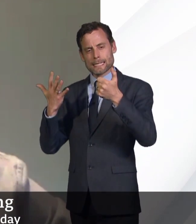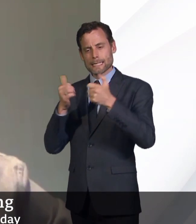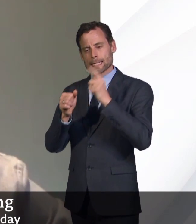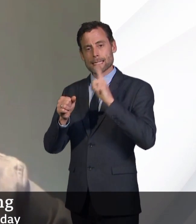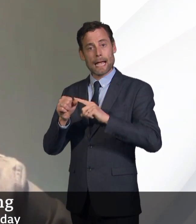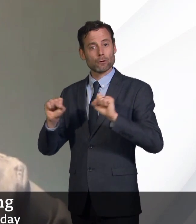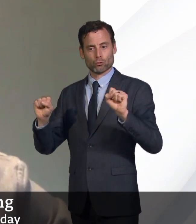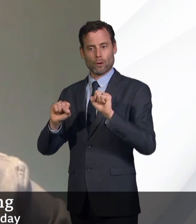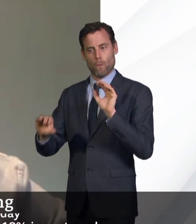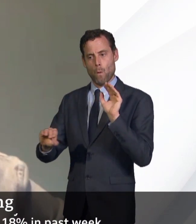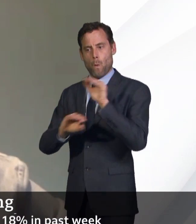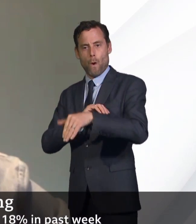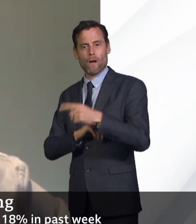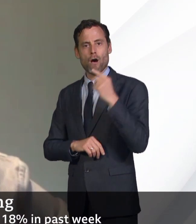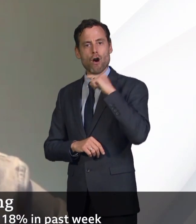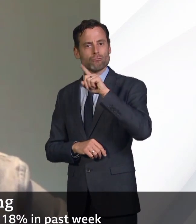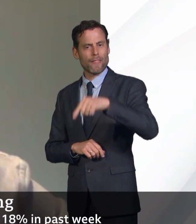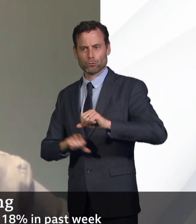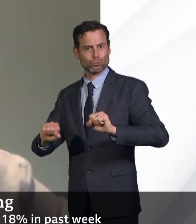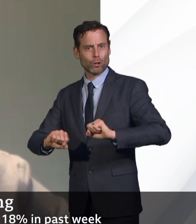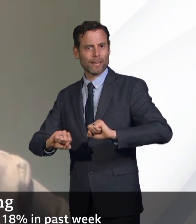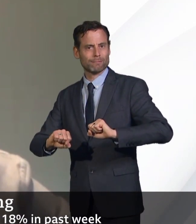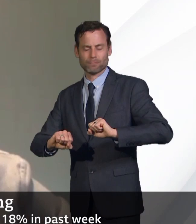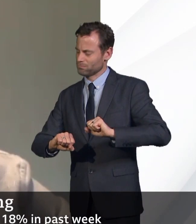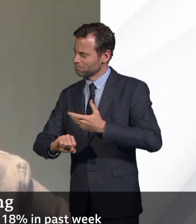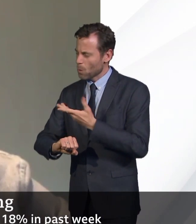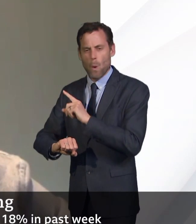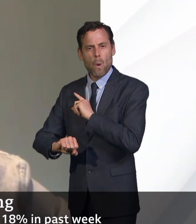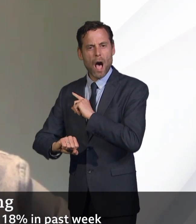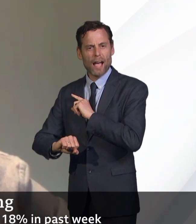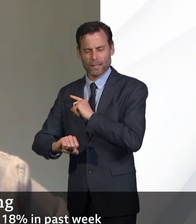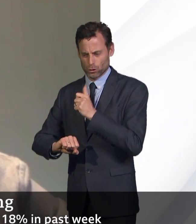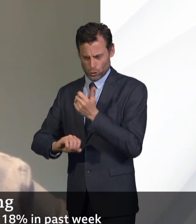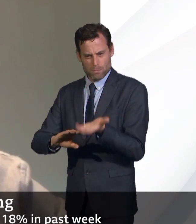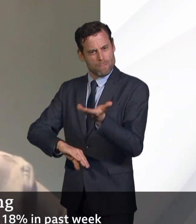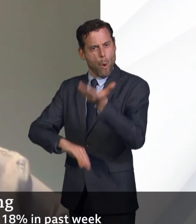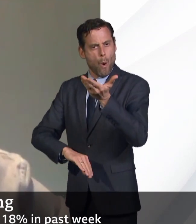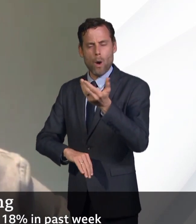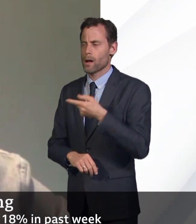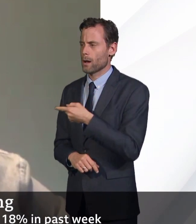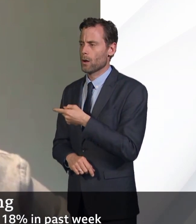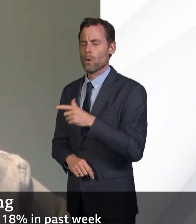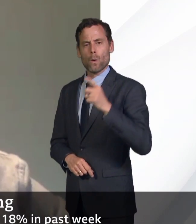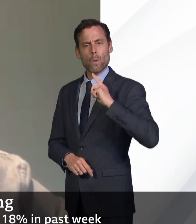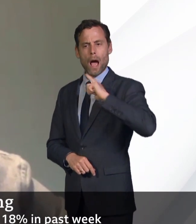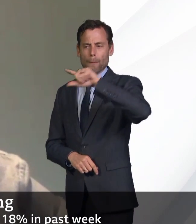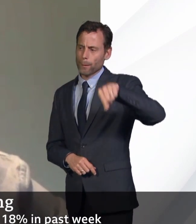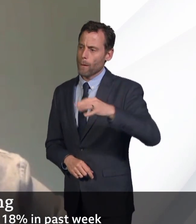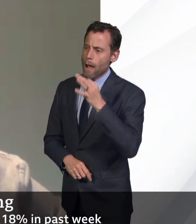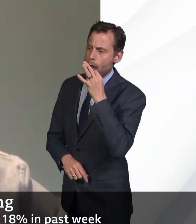is that? And why are we seeing reports of people saying that it's taking actually sometimes up to 10 days for them